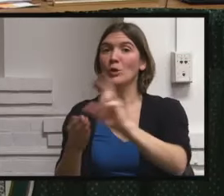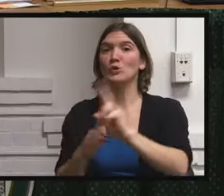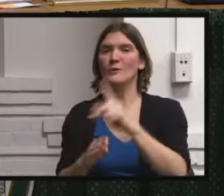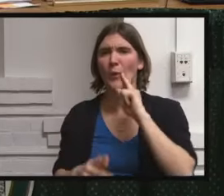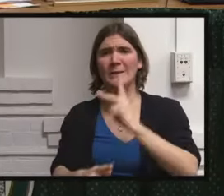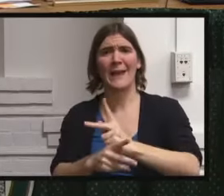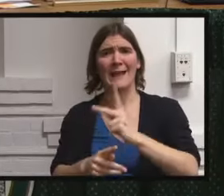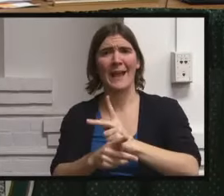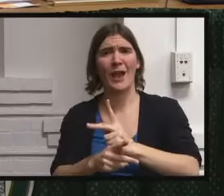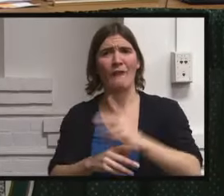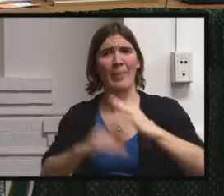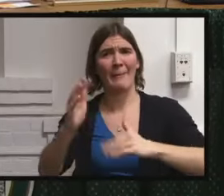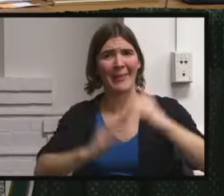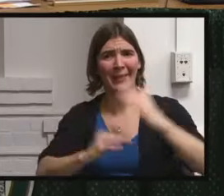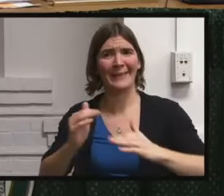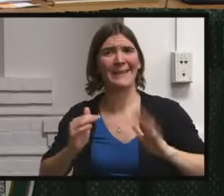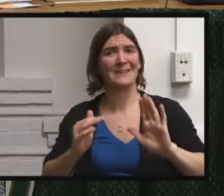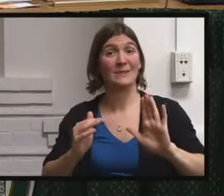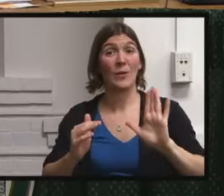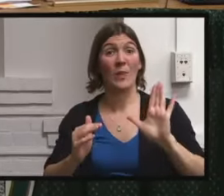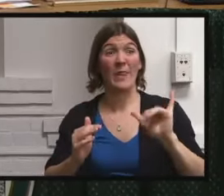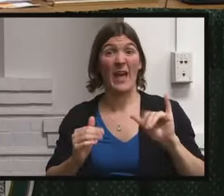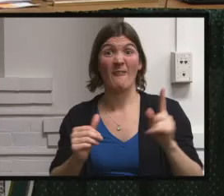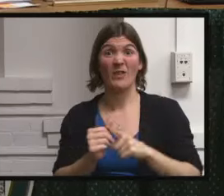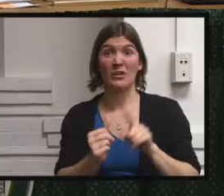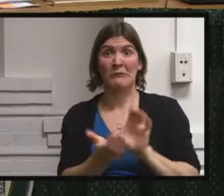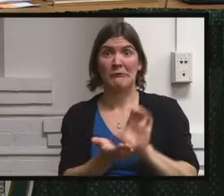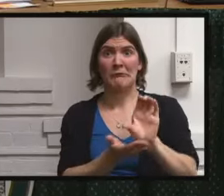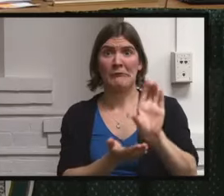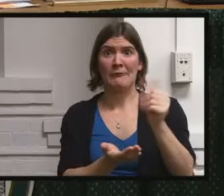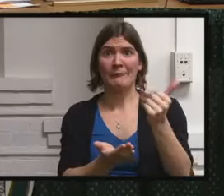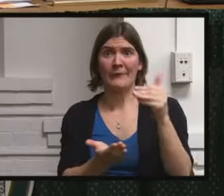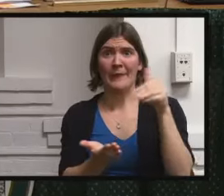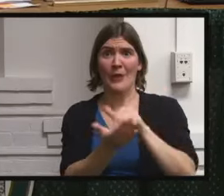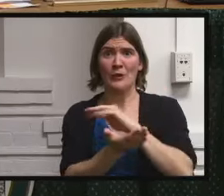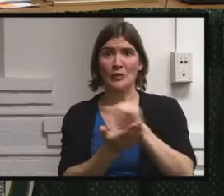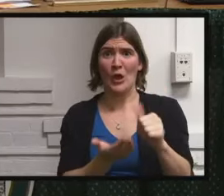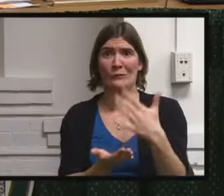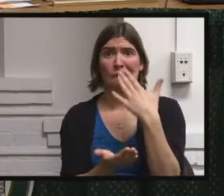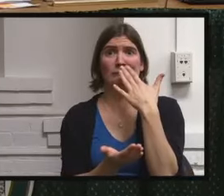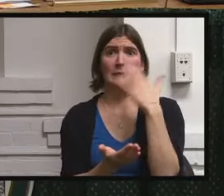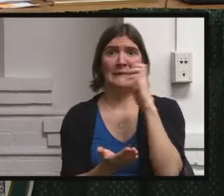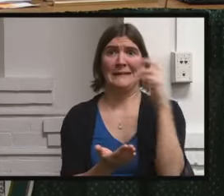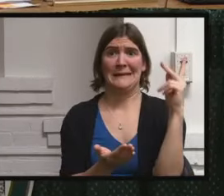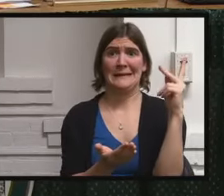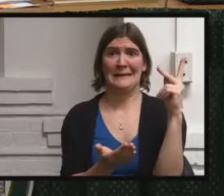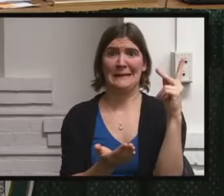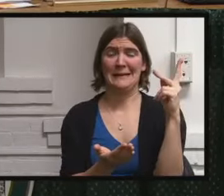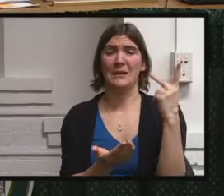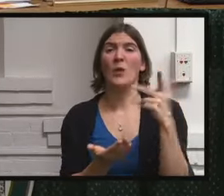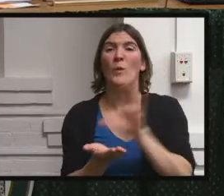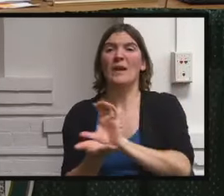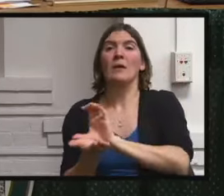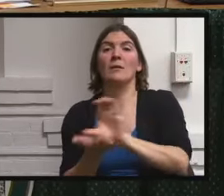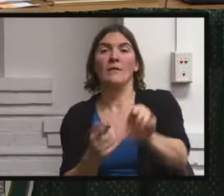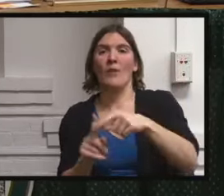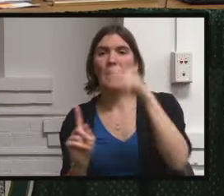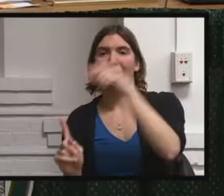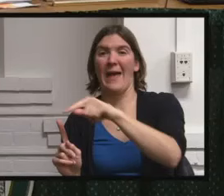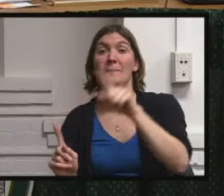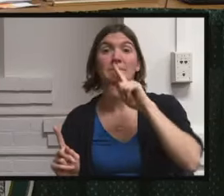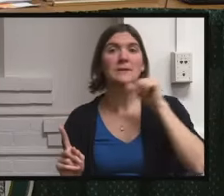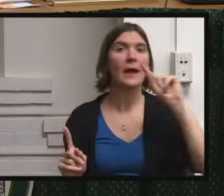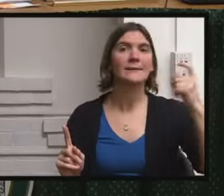maintain the facility. So this initial expense of this $15,000 plus was expended from that fund, not from